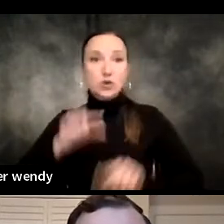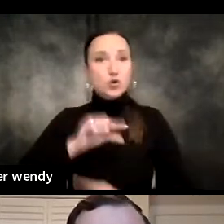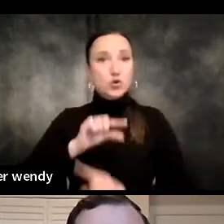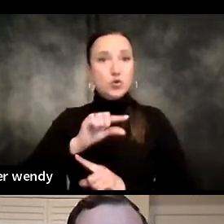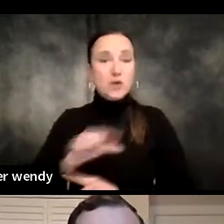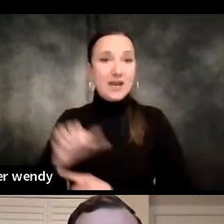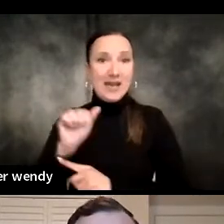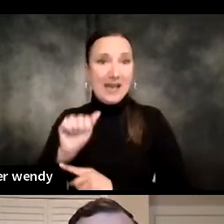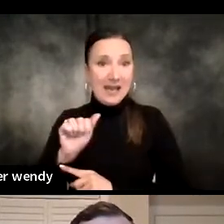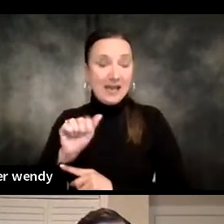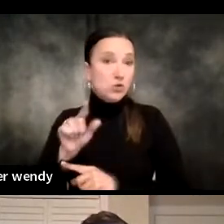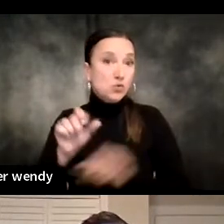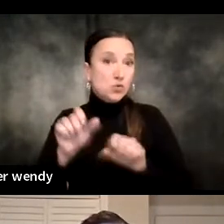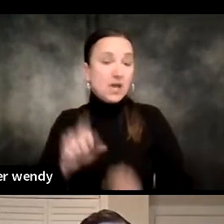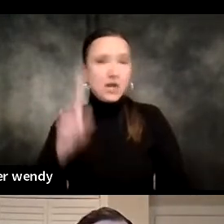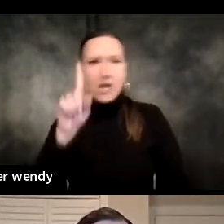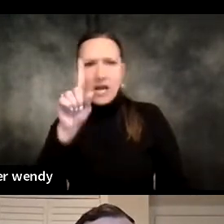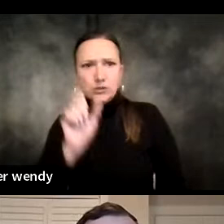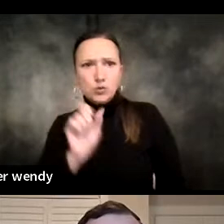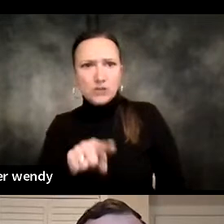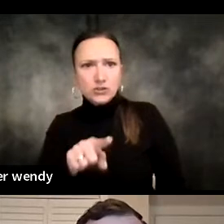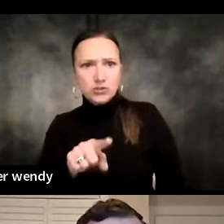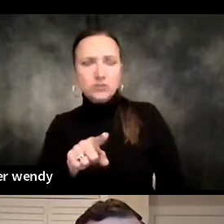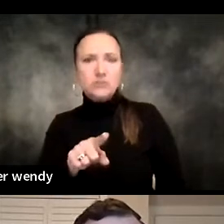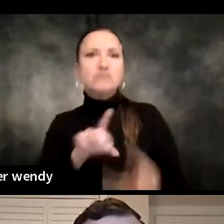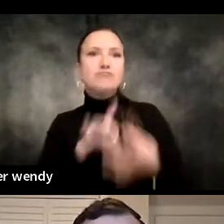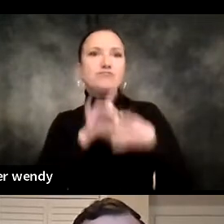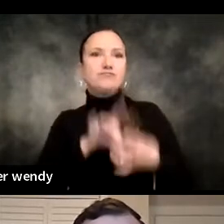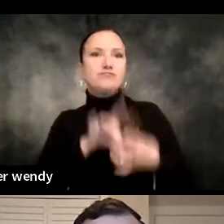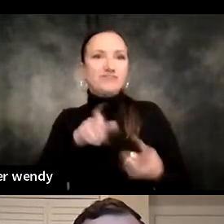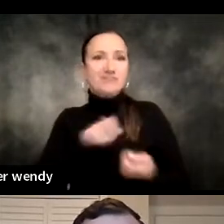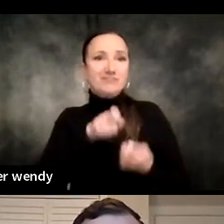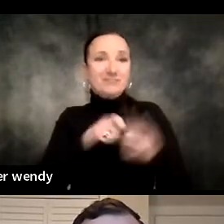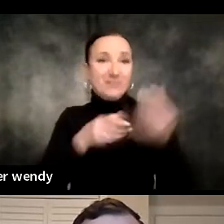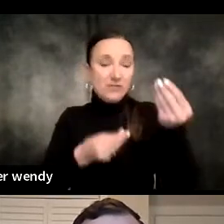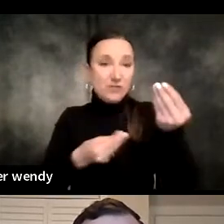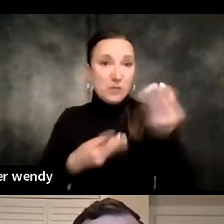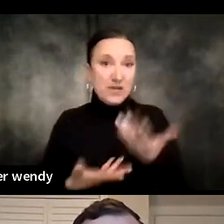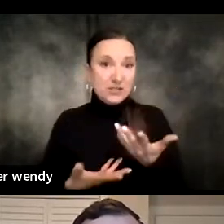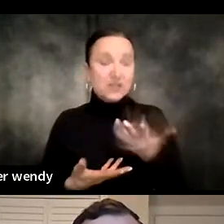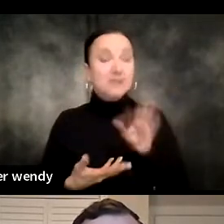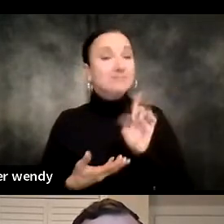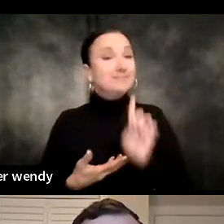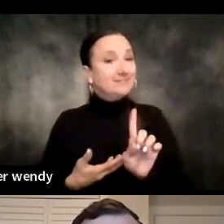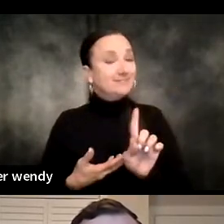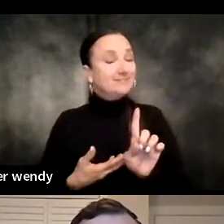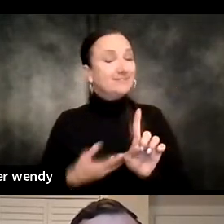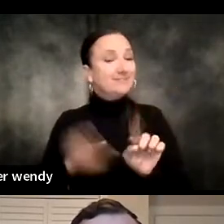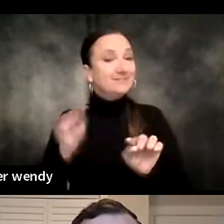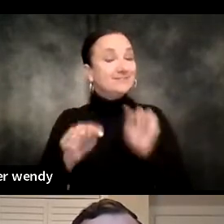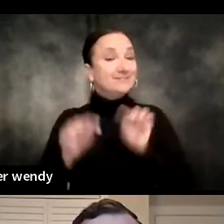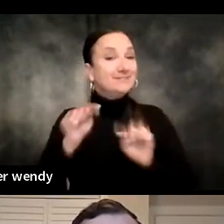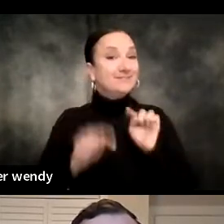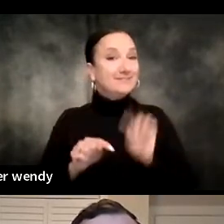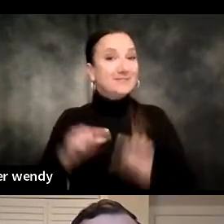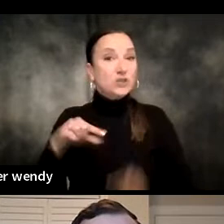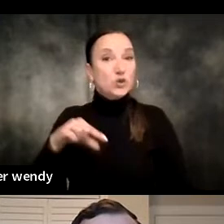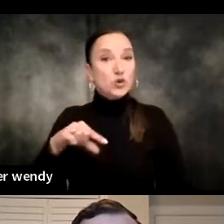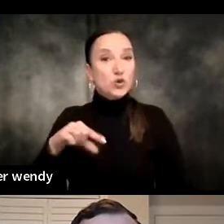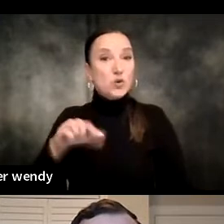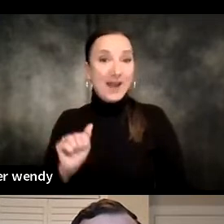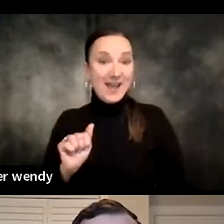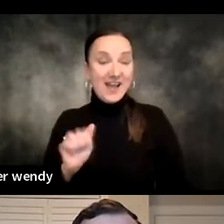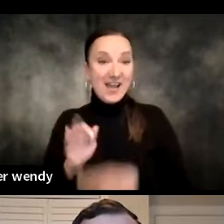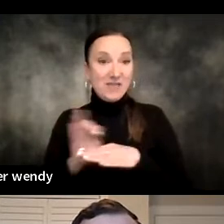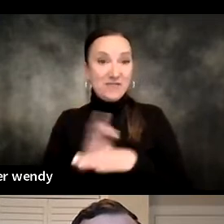ask a question on any of the information that's being shared. We just request that the Q&A function